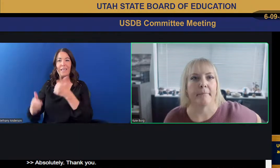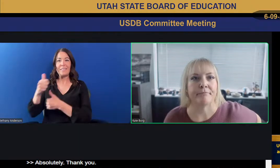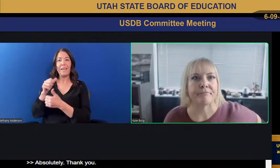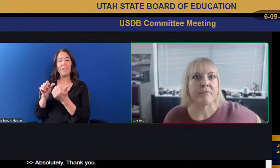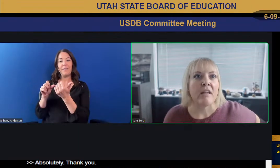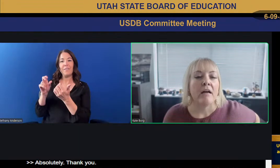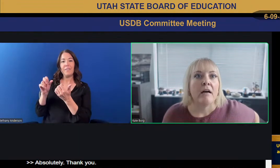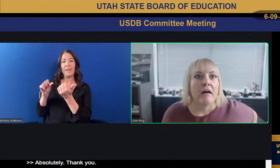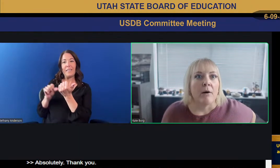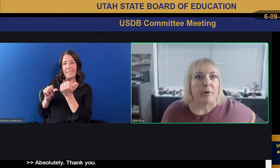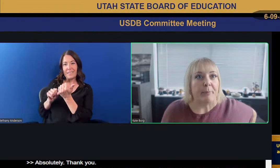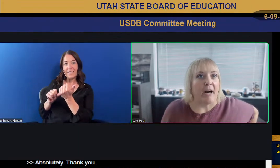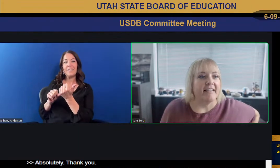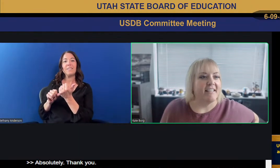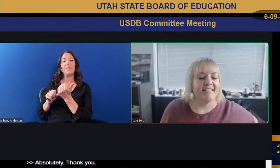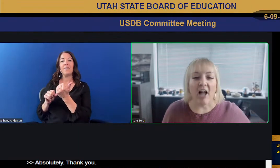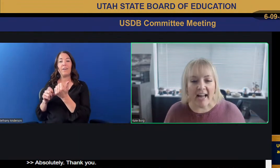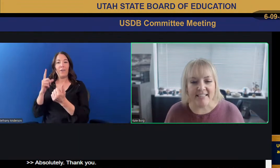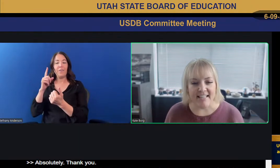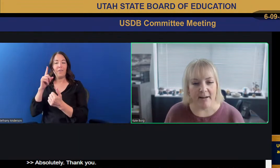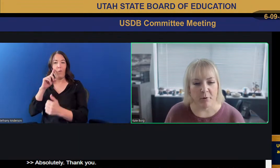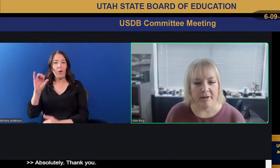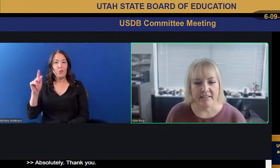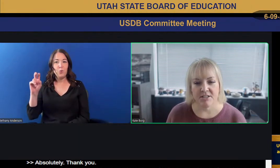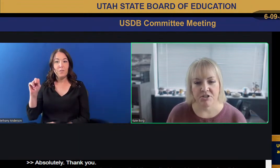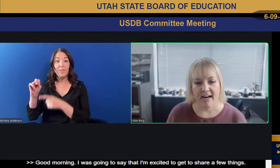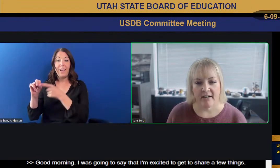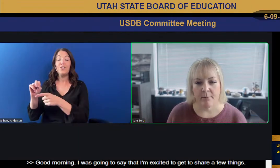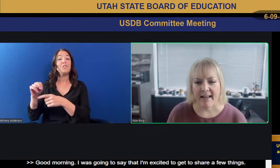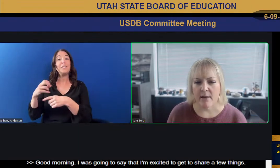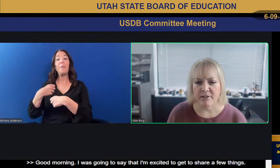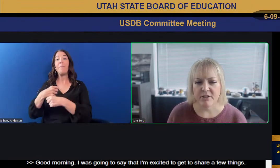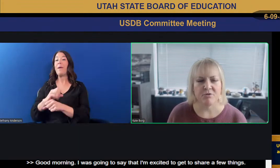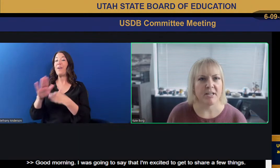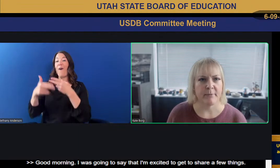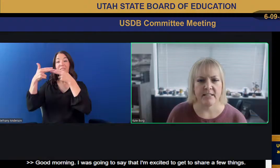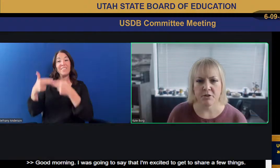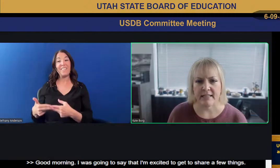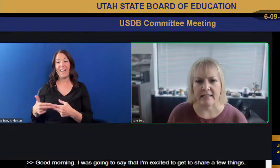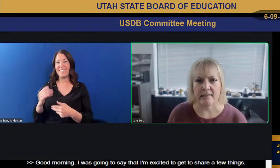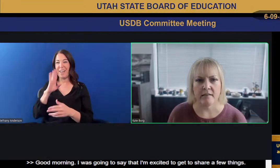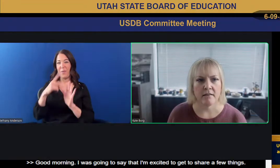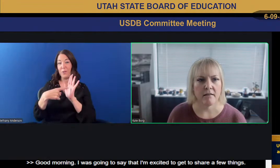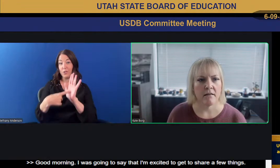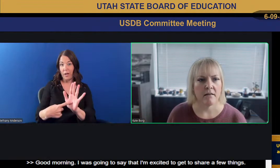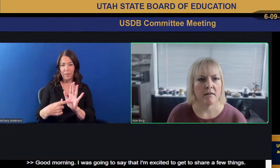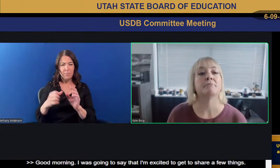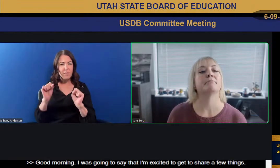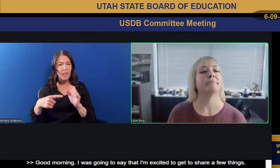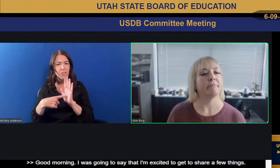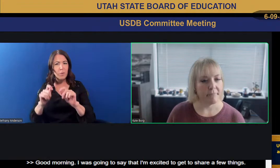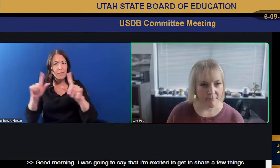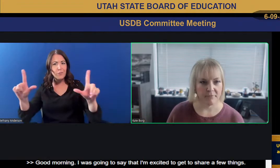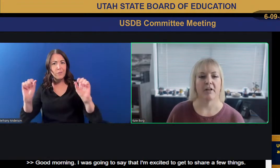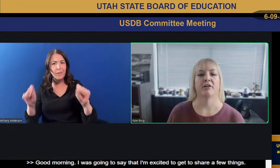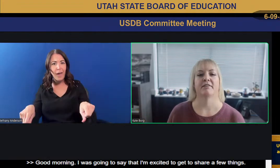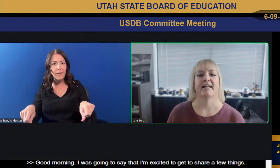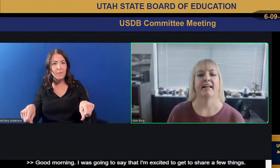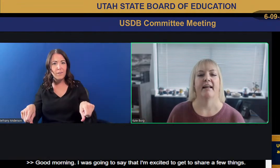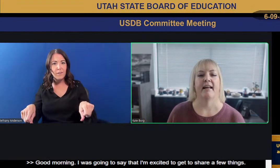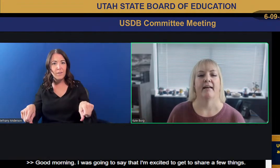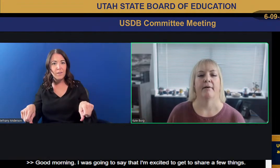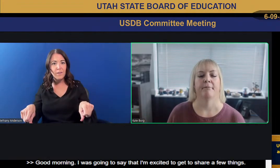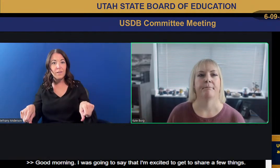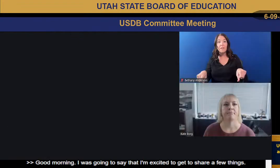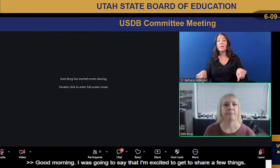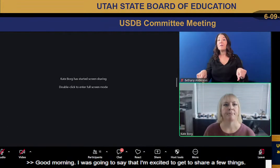for preparing these slides that I'm going to share. Am I able to share my screen? It looks